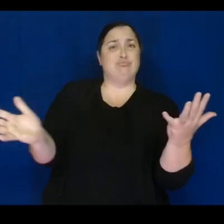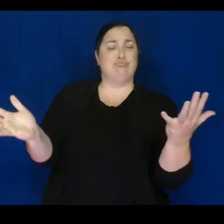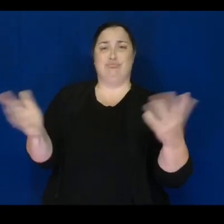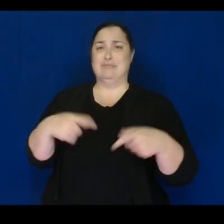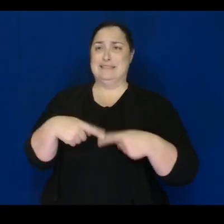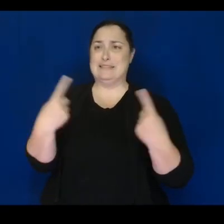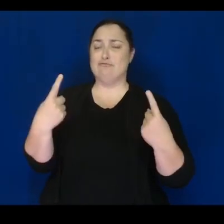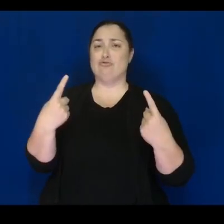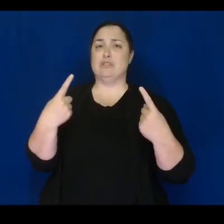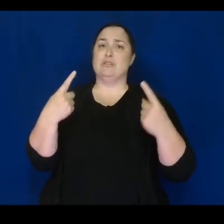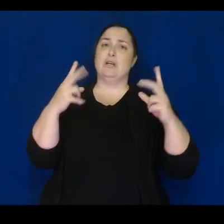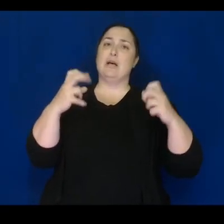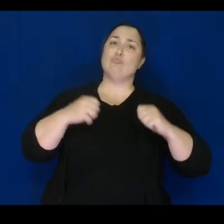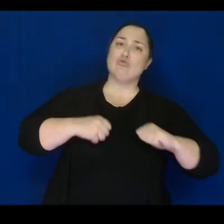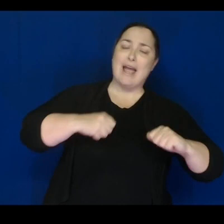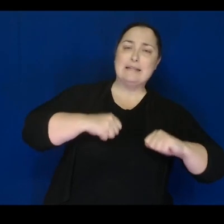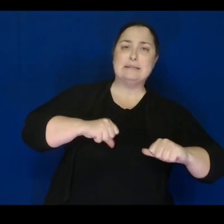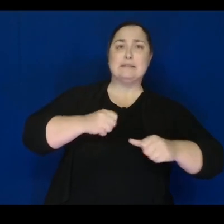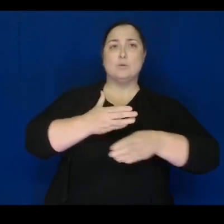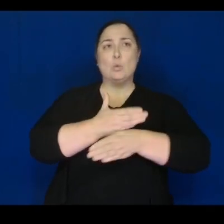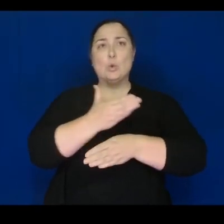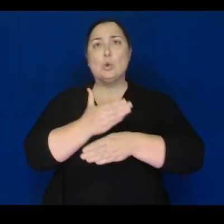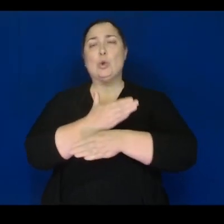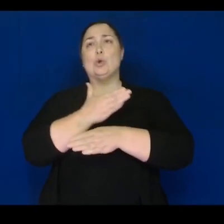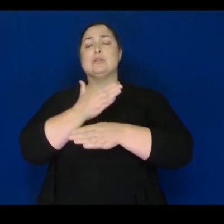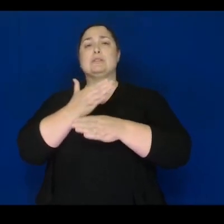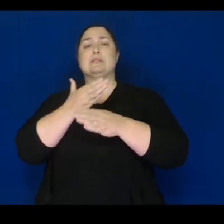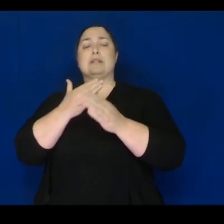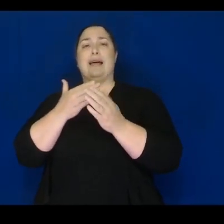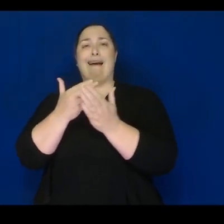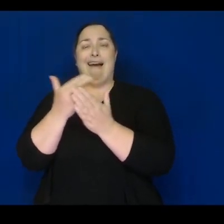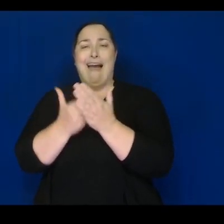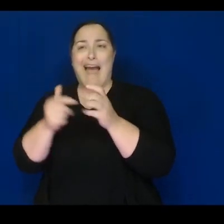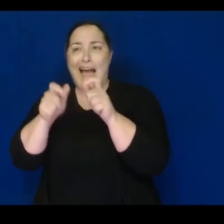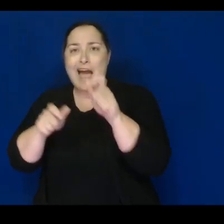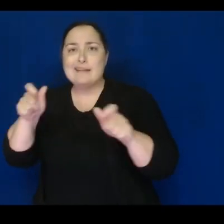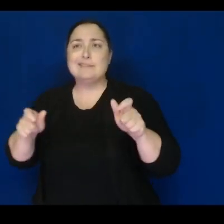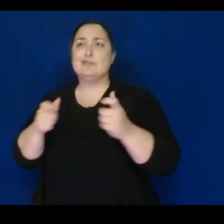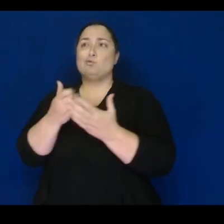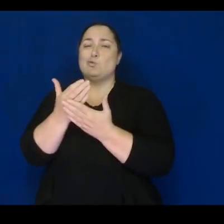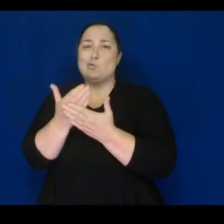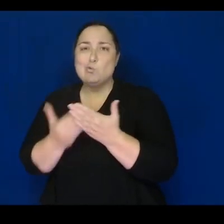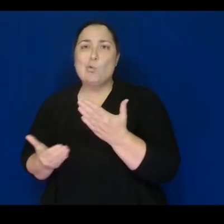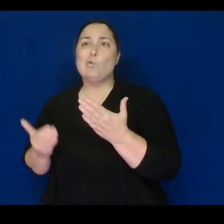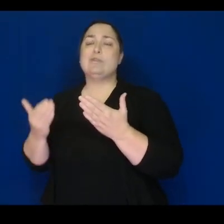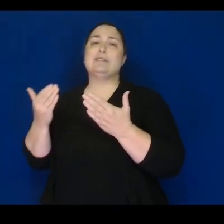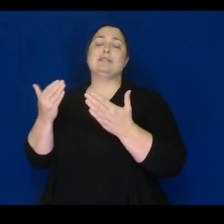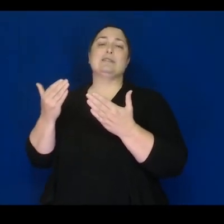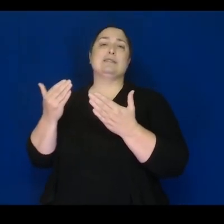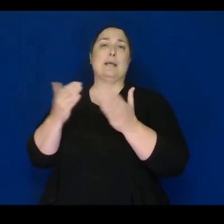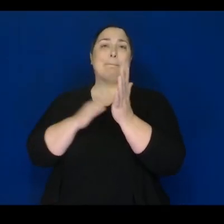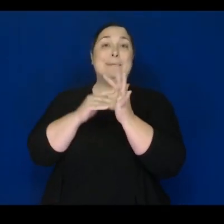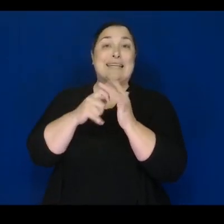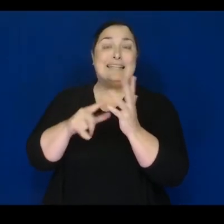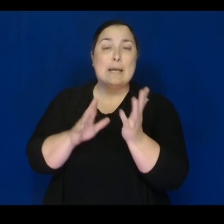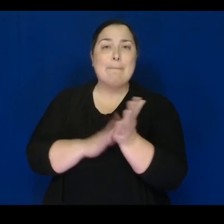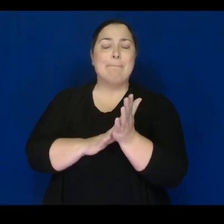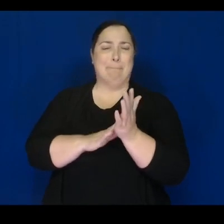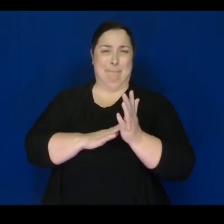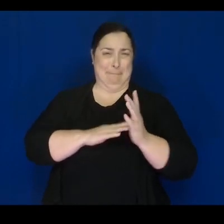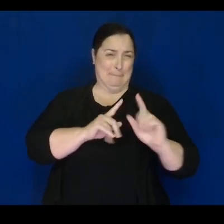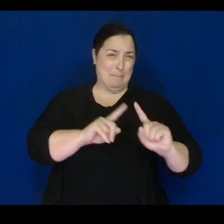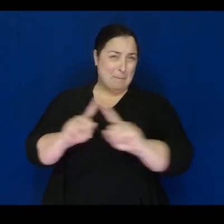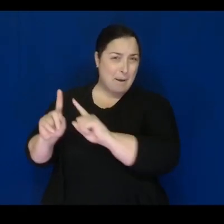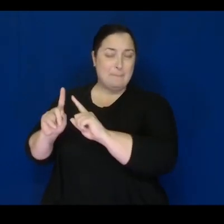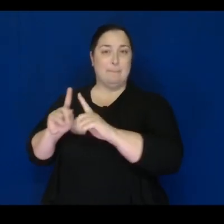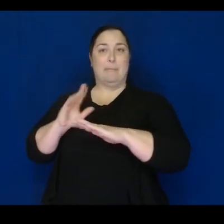artists, languages, different mediums and stories that come from this place and our relationship to